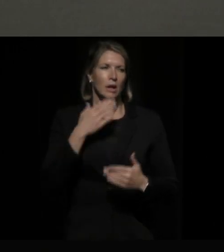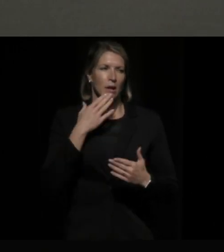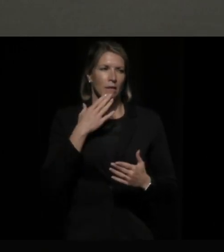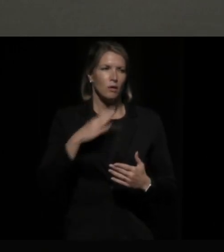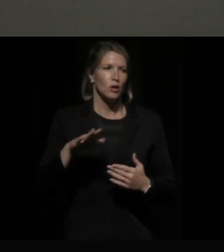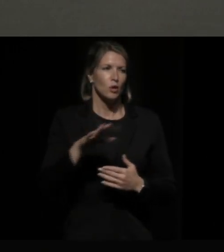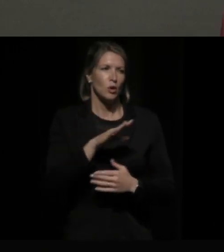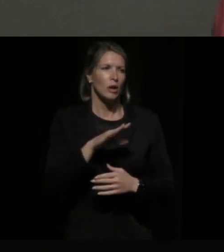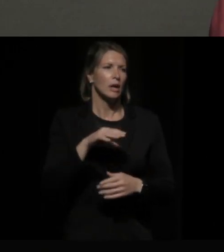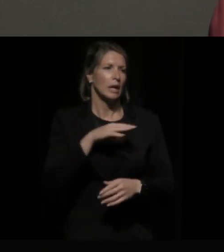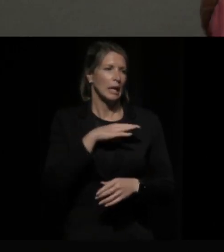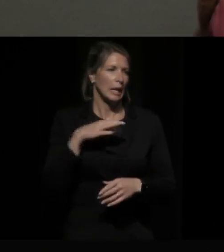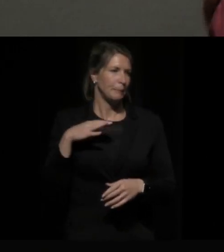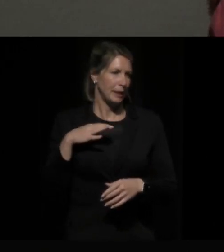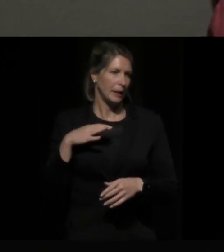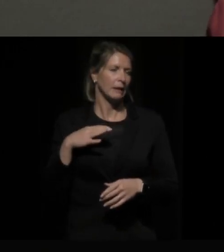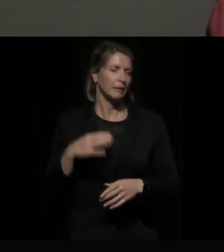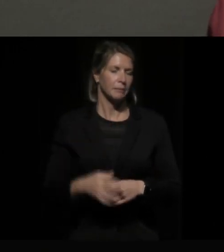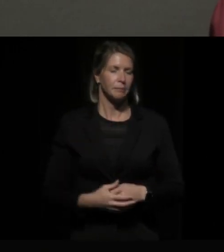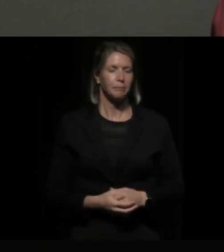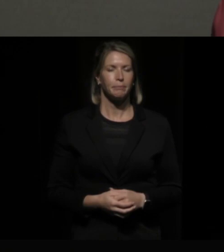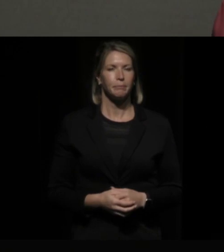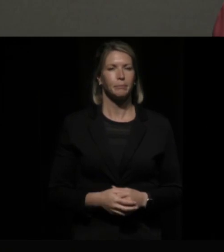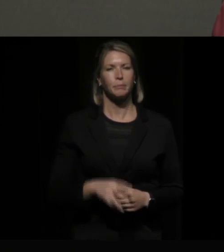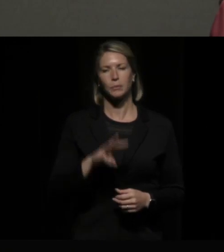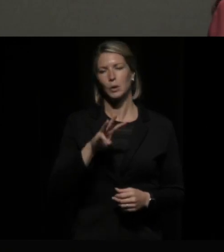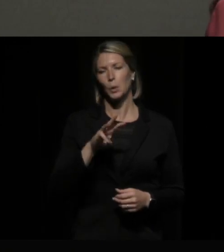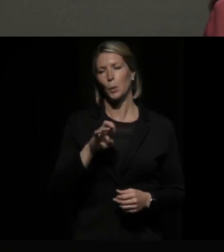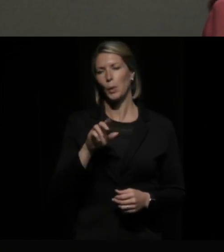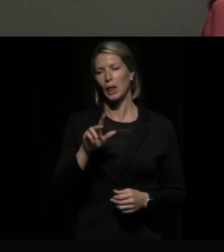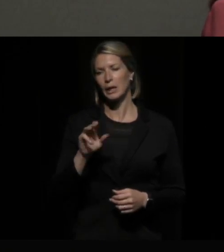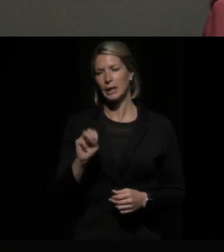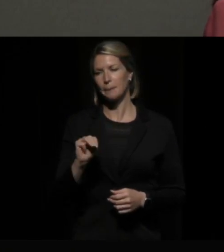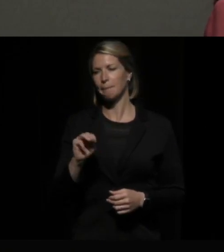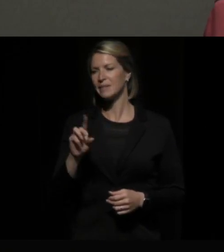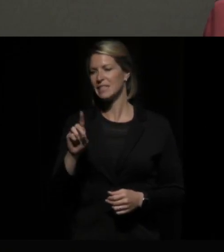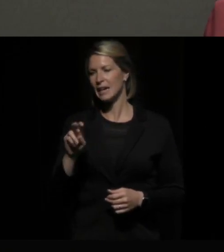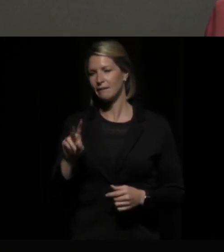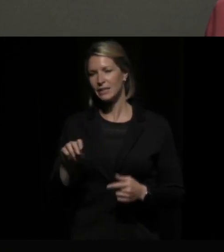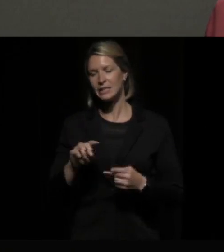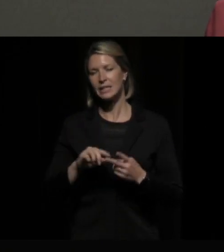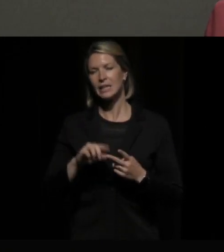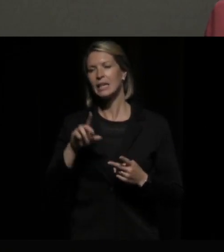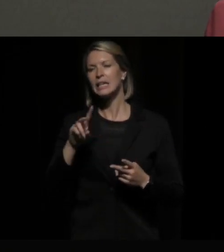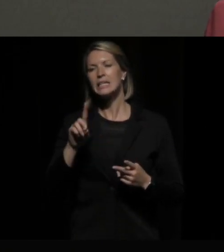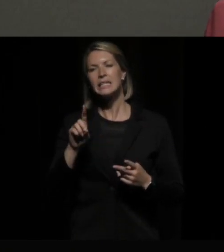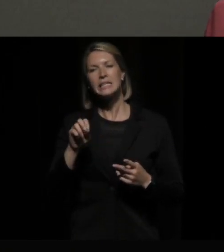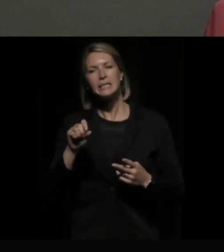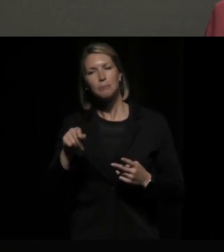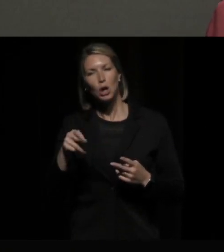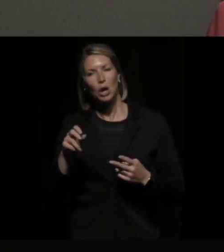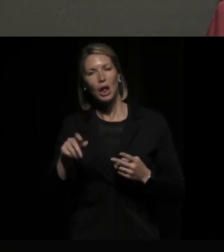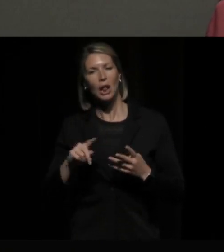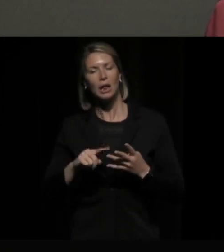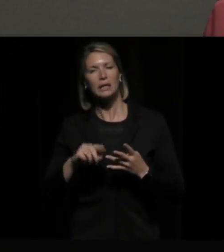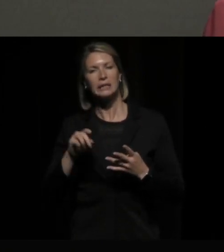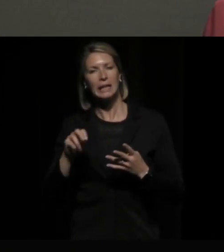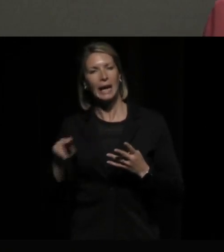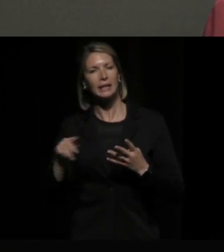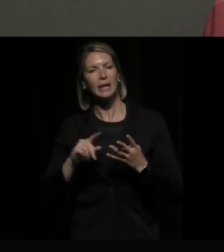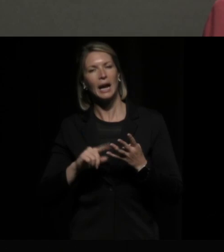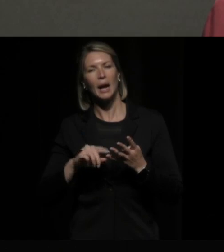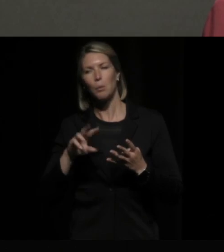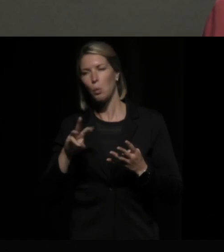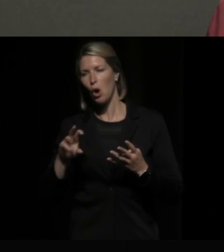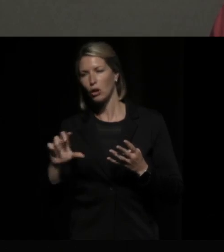commitment. To William Davis, David Legge, Deanne Spurl, and Greg Walsh, please accept my